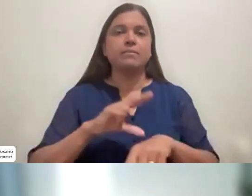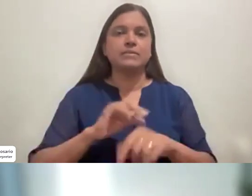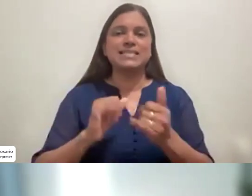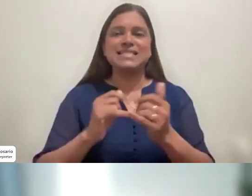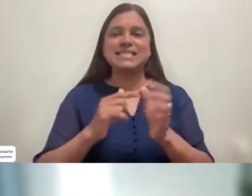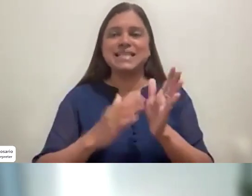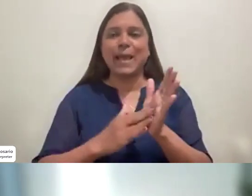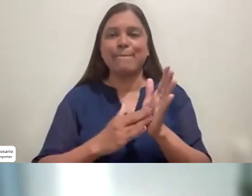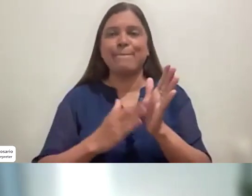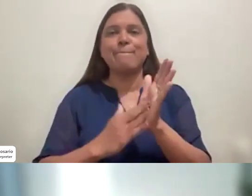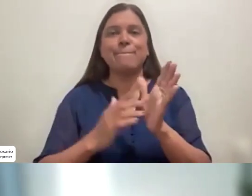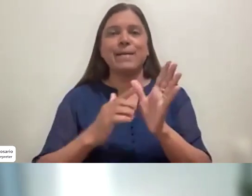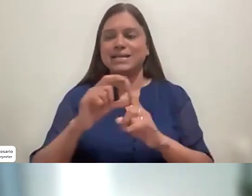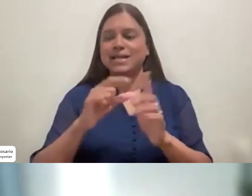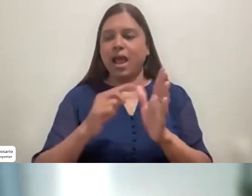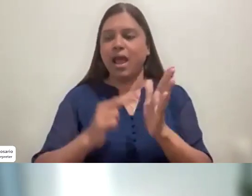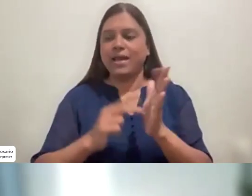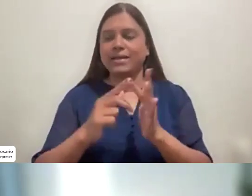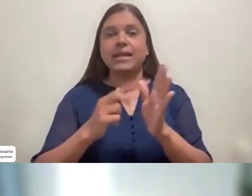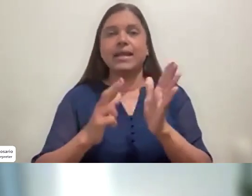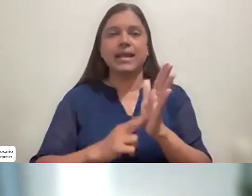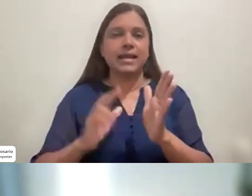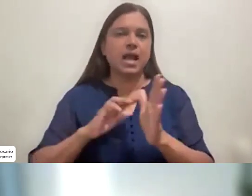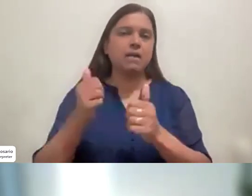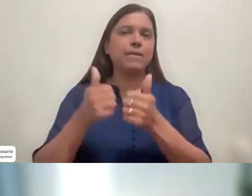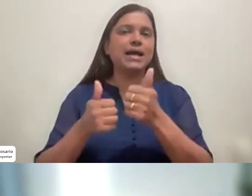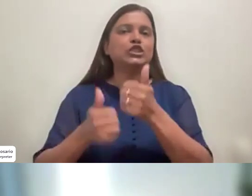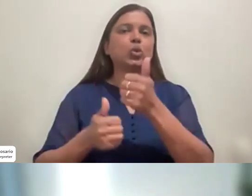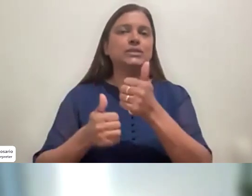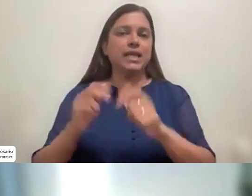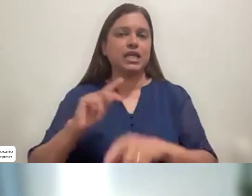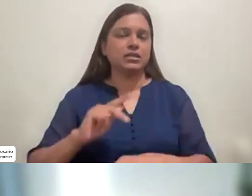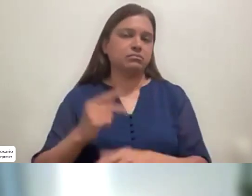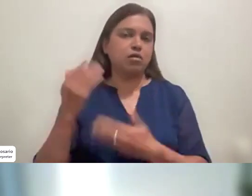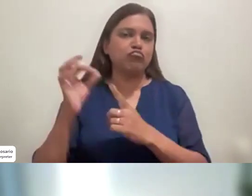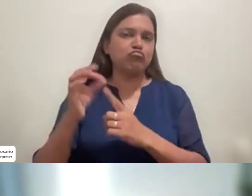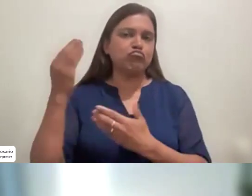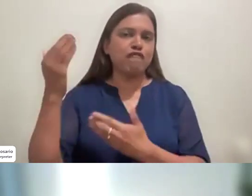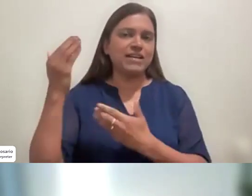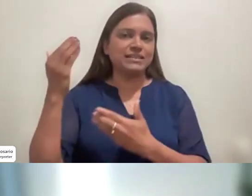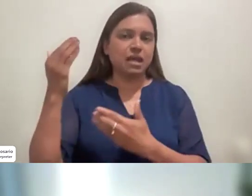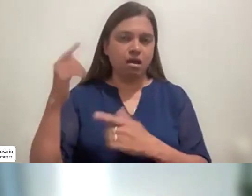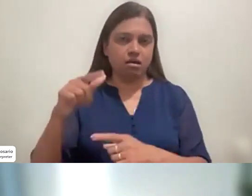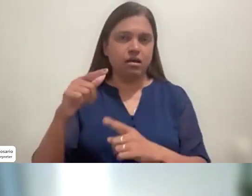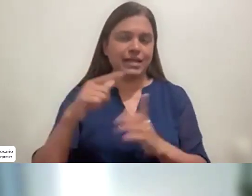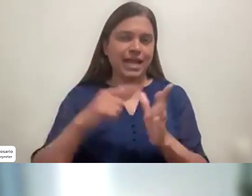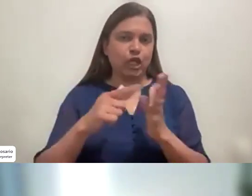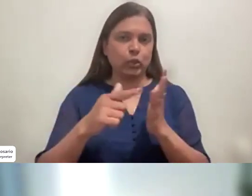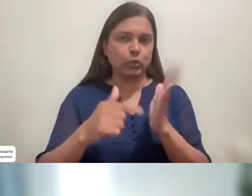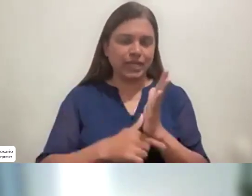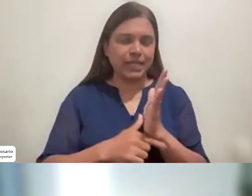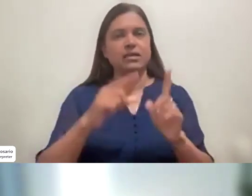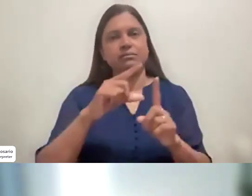Madanian. I'm an associate professor at AUT, Department of Data Science and Artificial